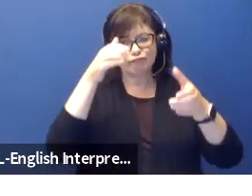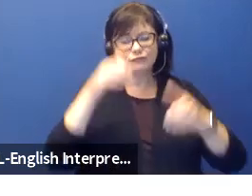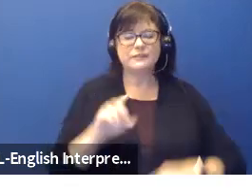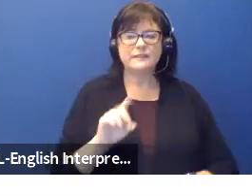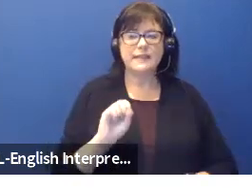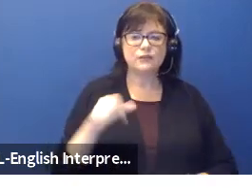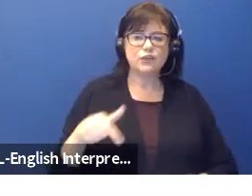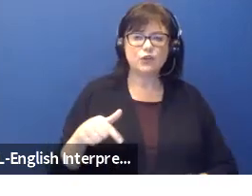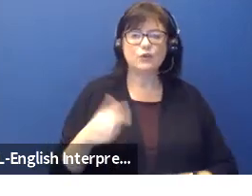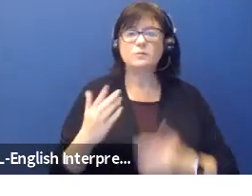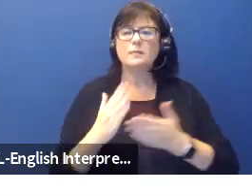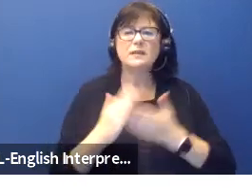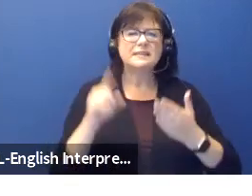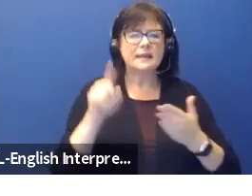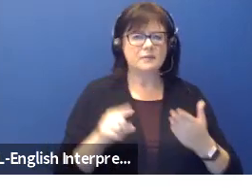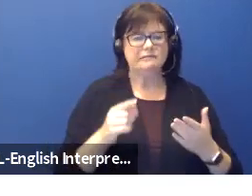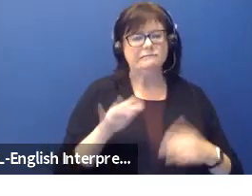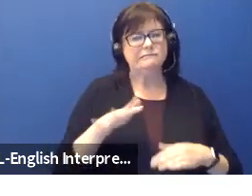but there's no